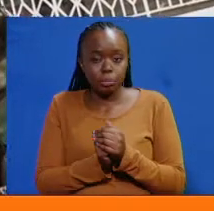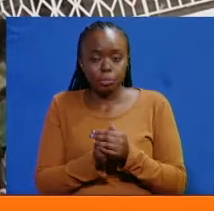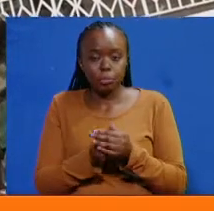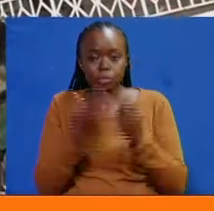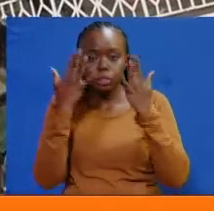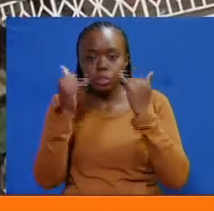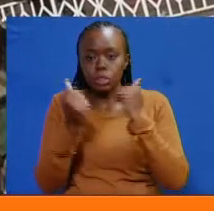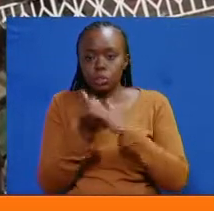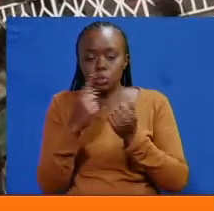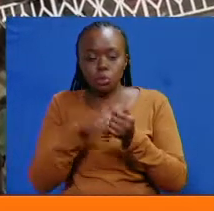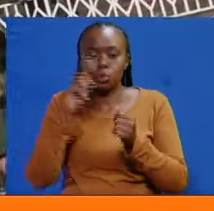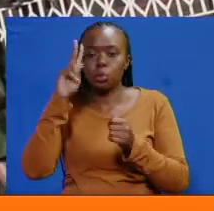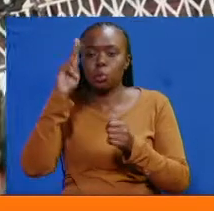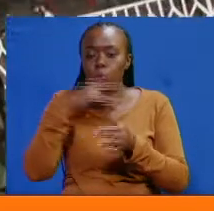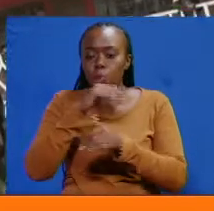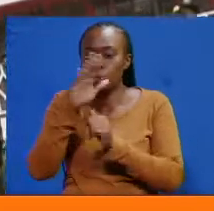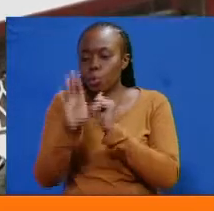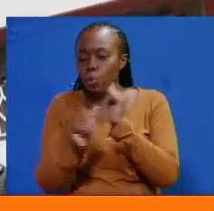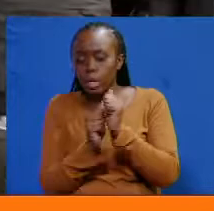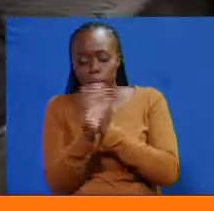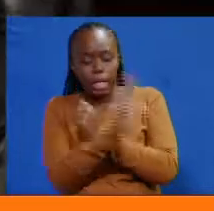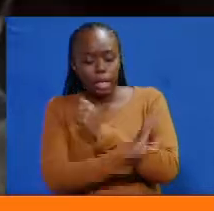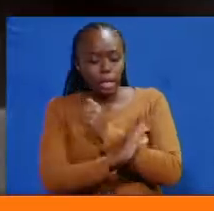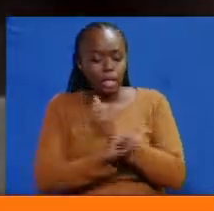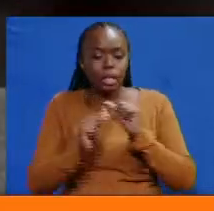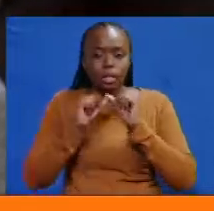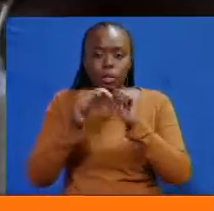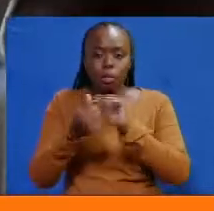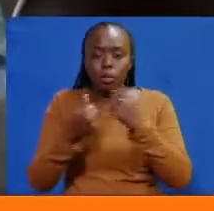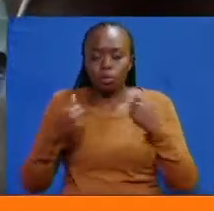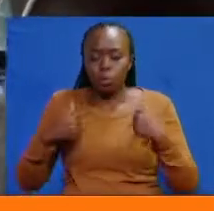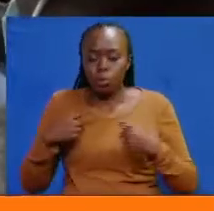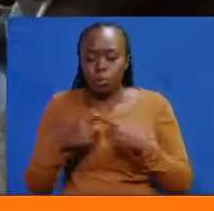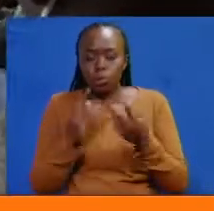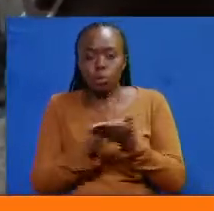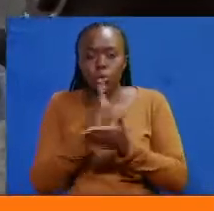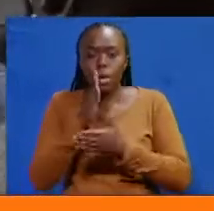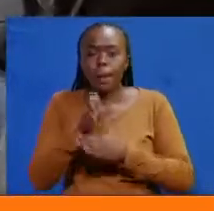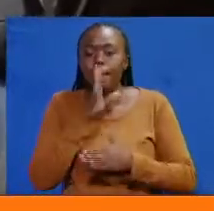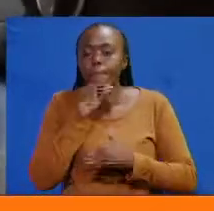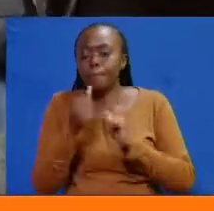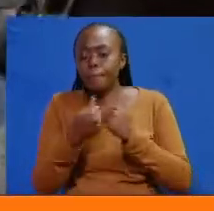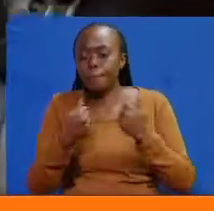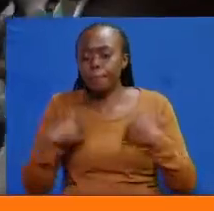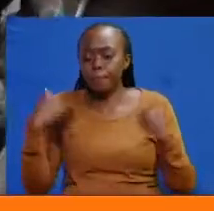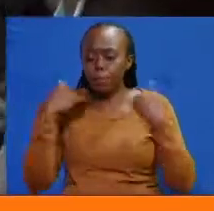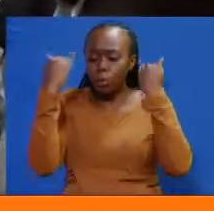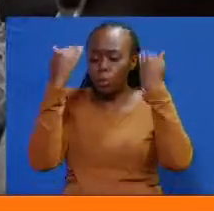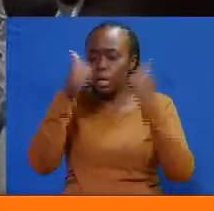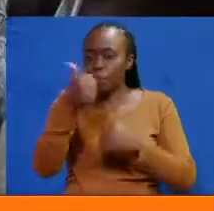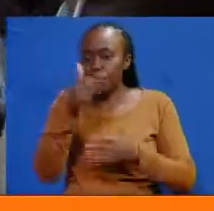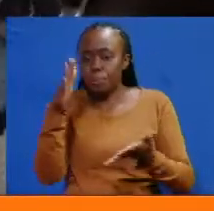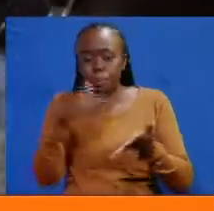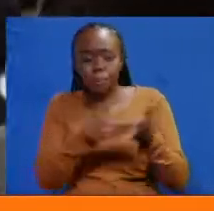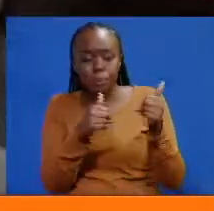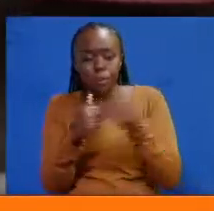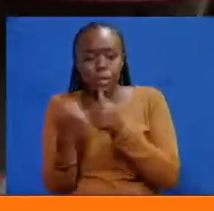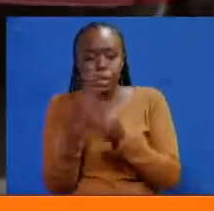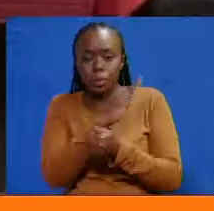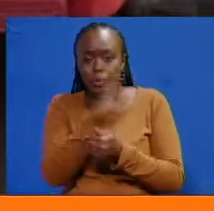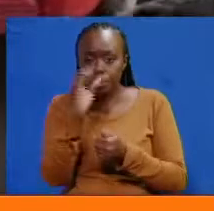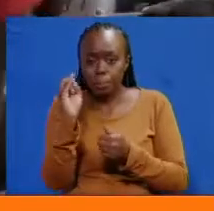Meanwhile, Kenyans across the country continue to digest the landmark ruling by the Court of Appeal and yet again stopped the